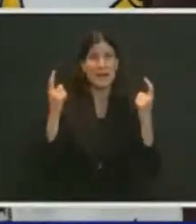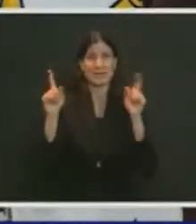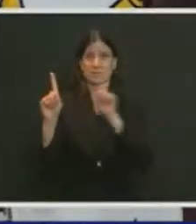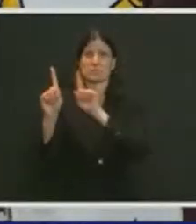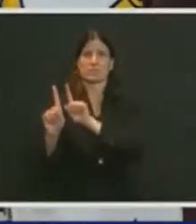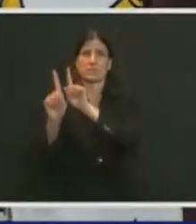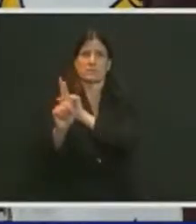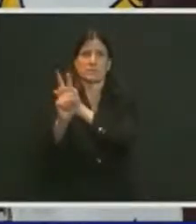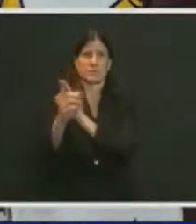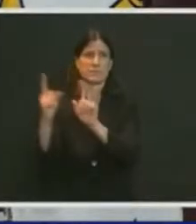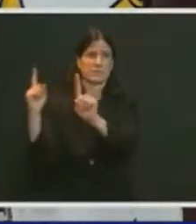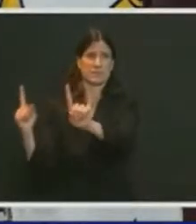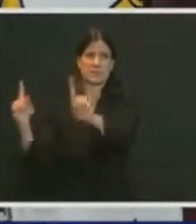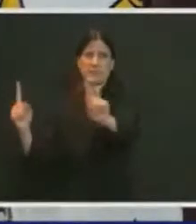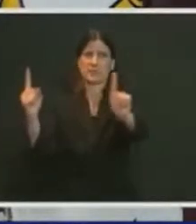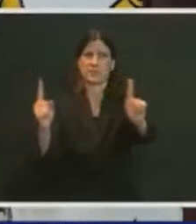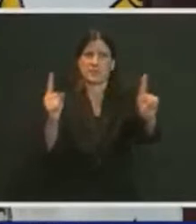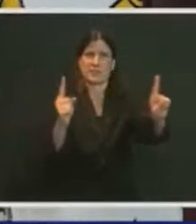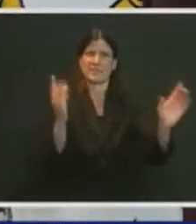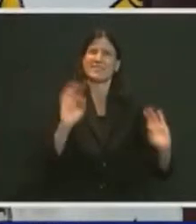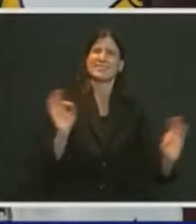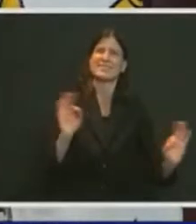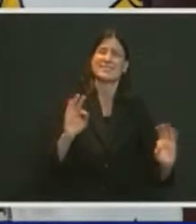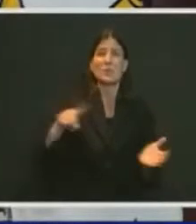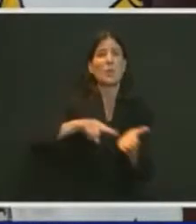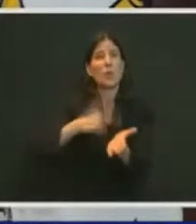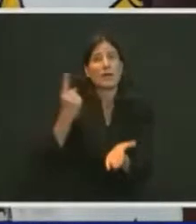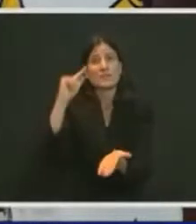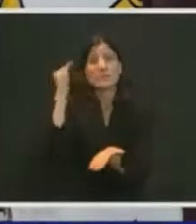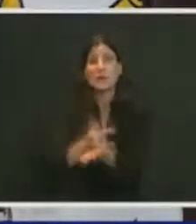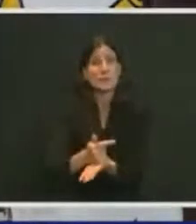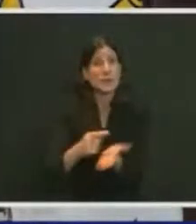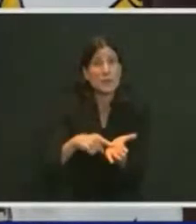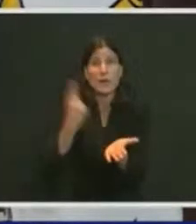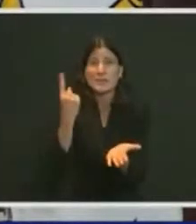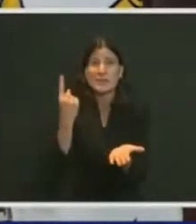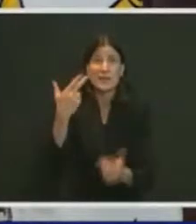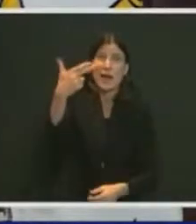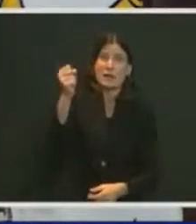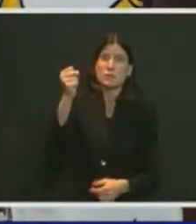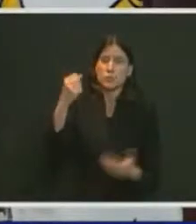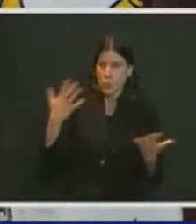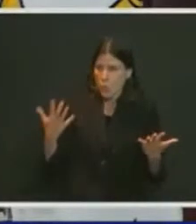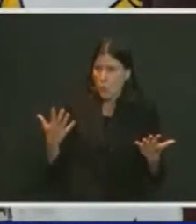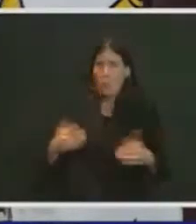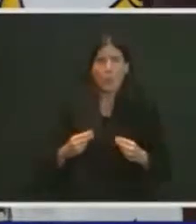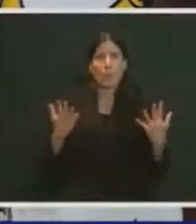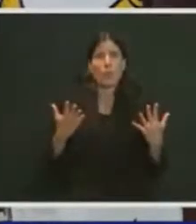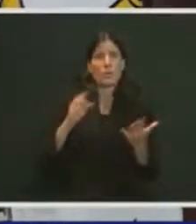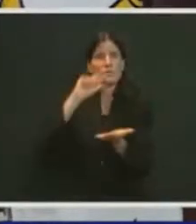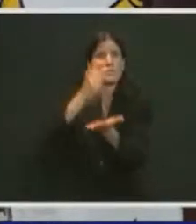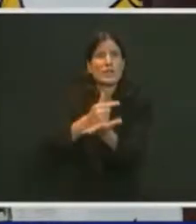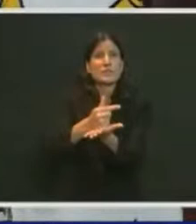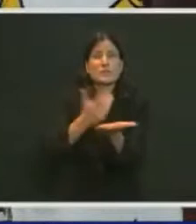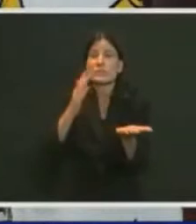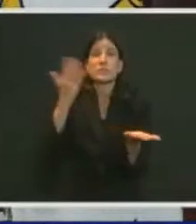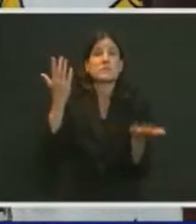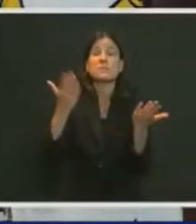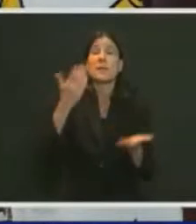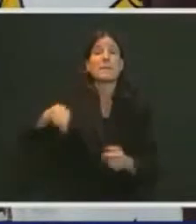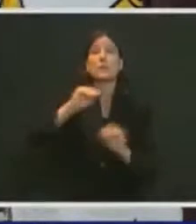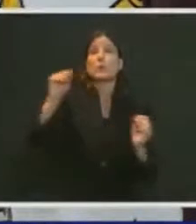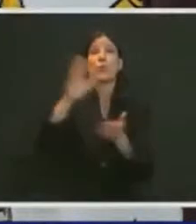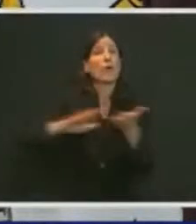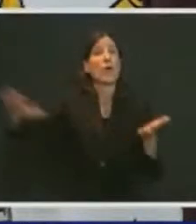these kids, one moment, and some kids will only get this one graduation, you make accommodations for us to take off our masks, practical to talk to